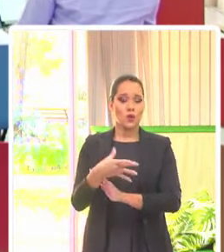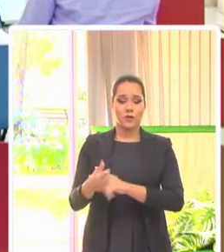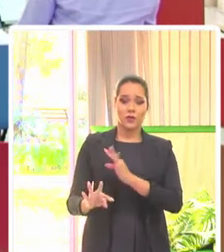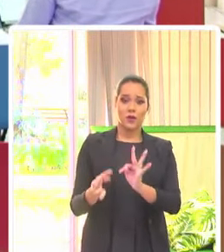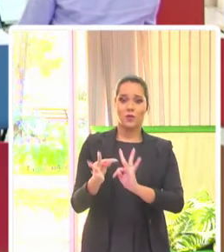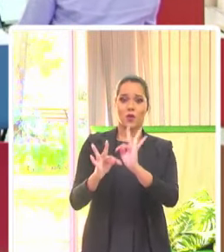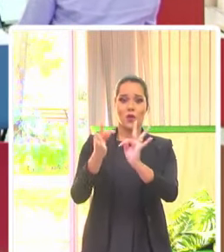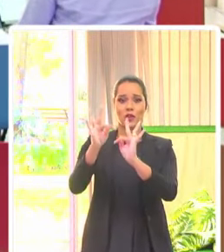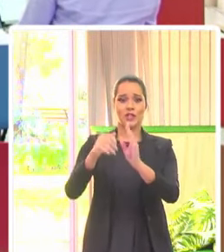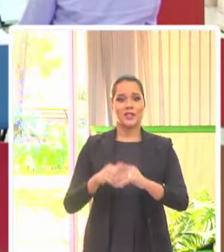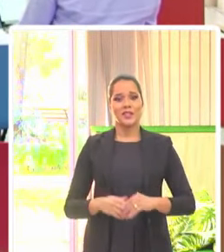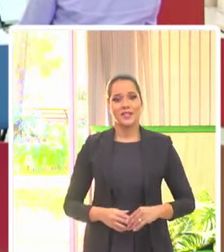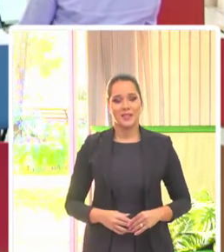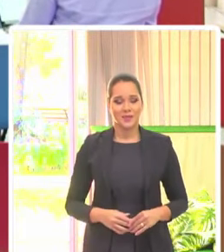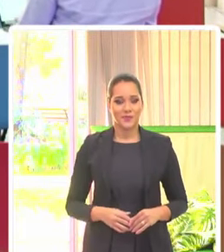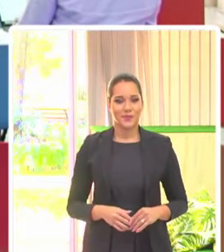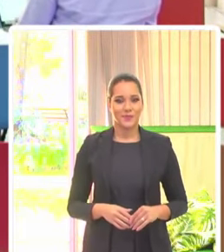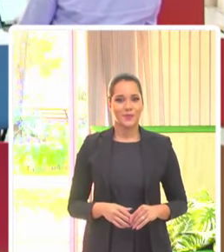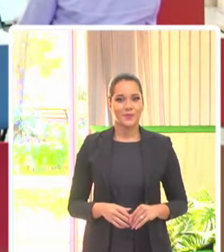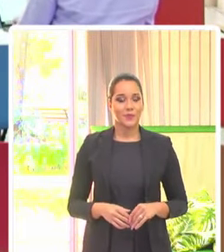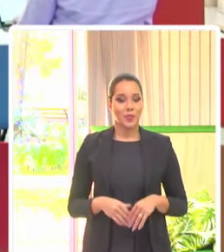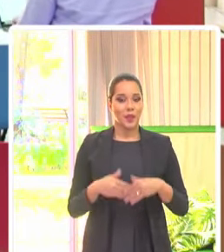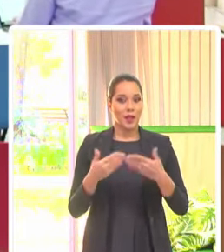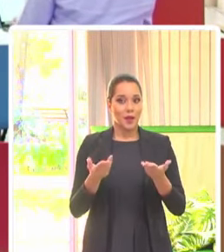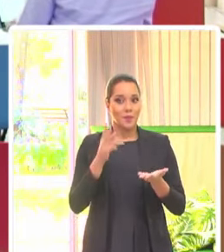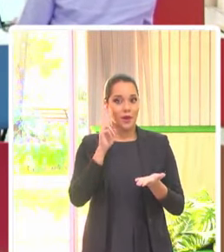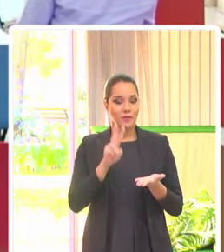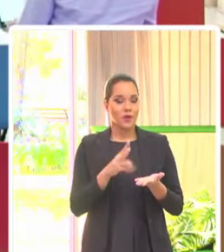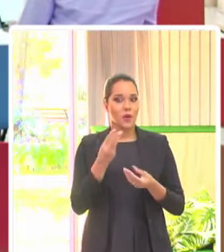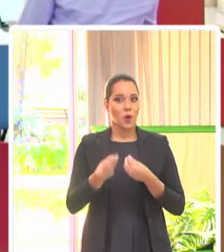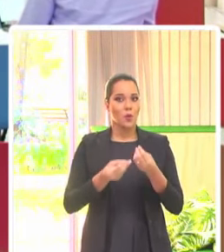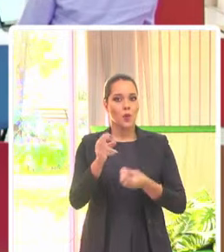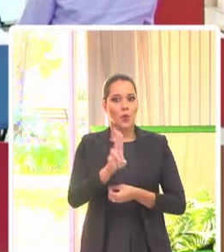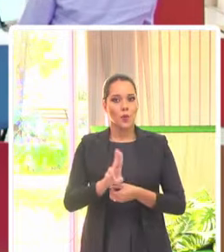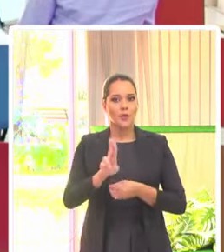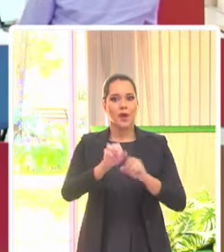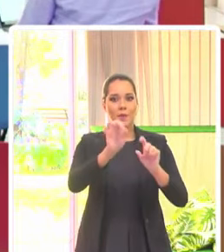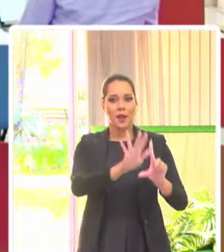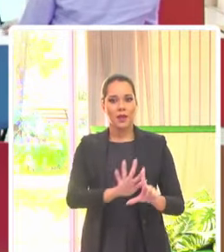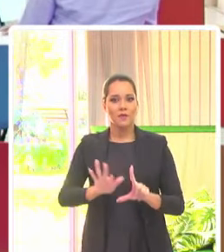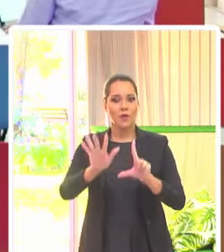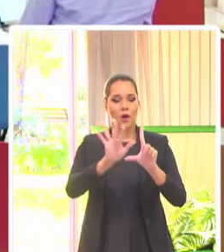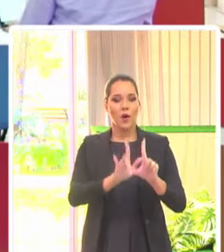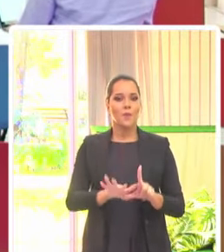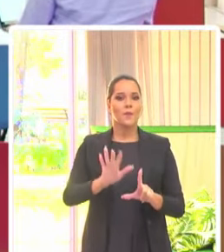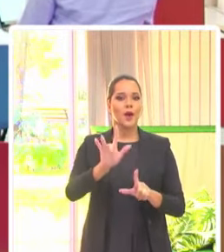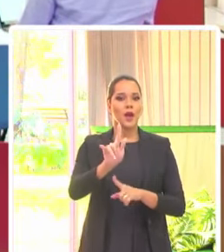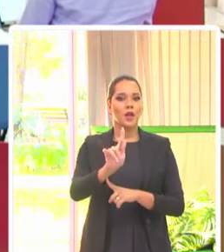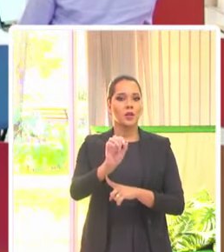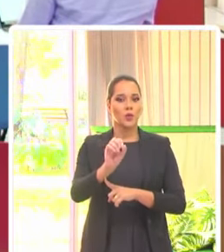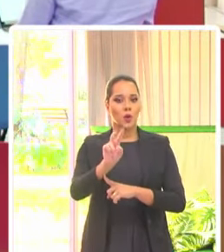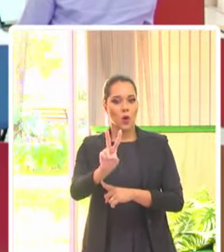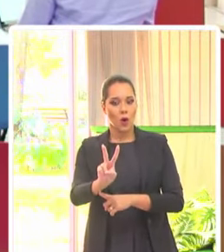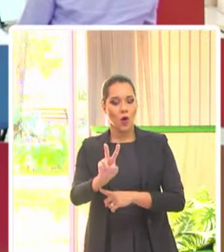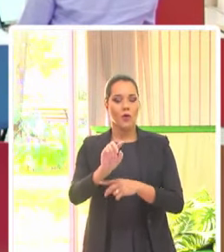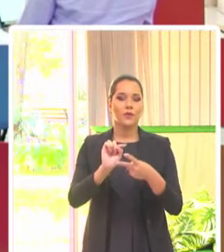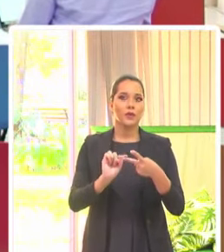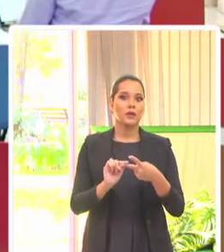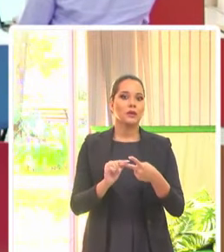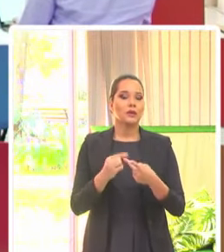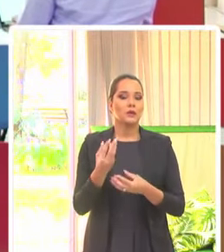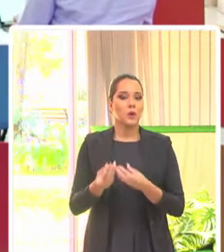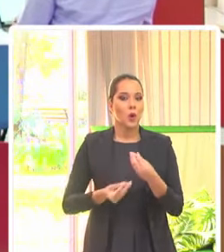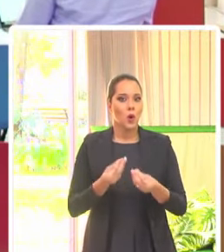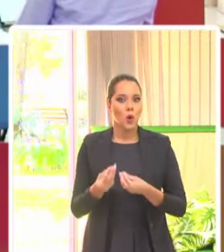use transfer.gov at the platform, and the better computer they have,